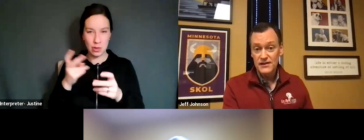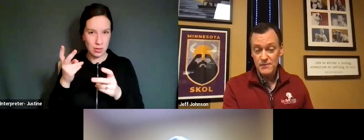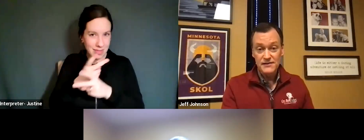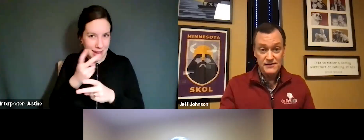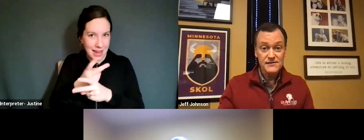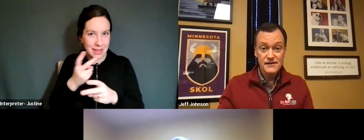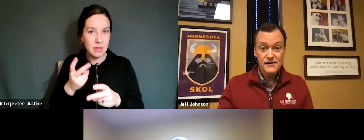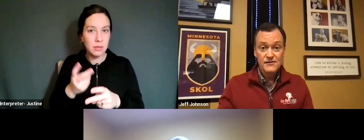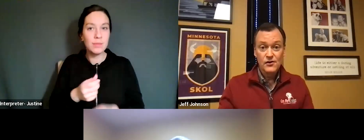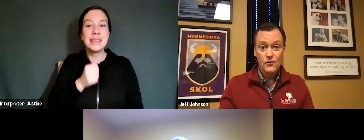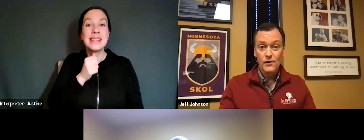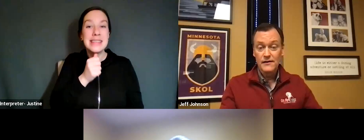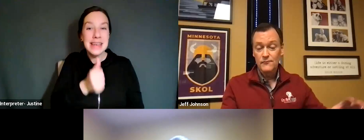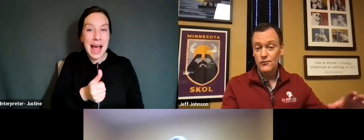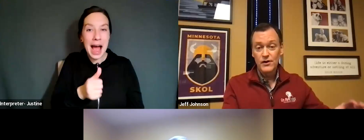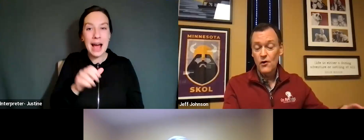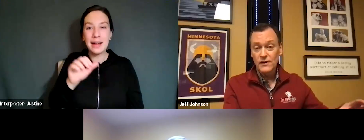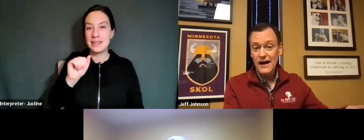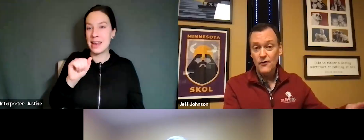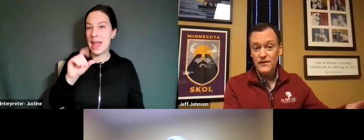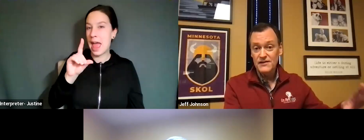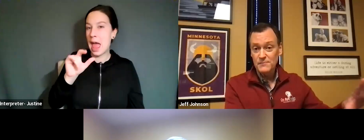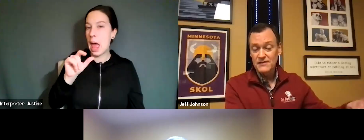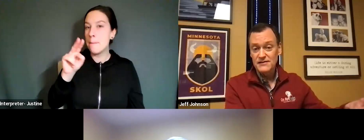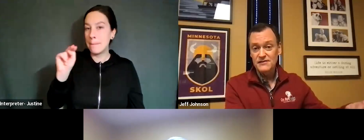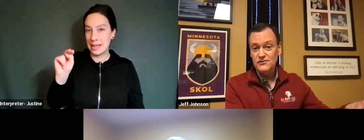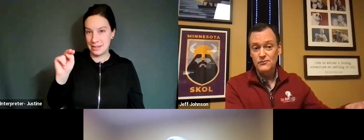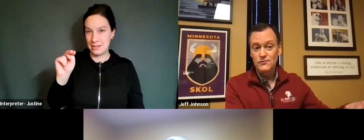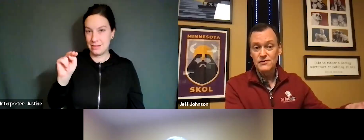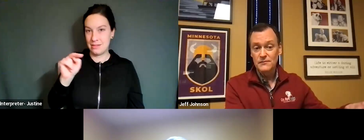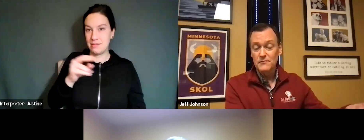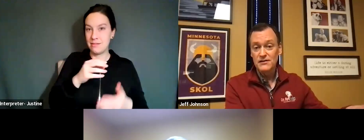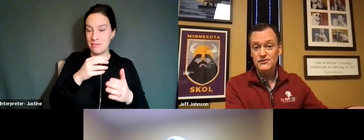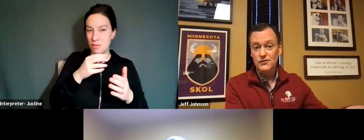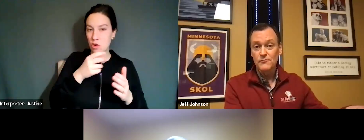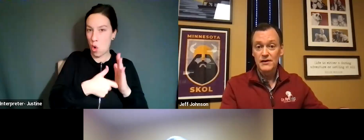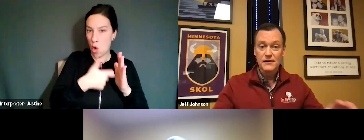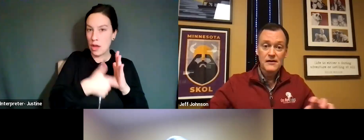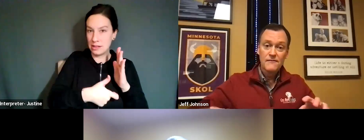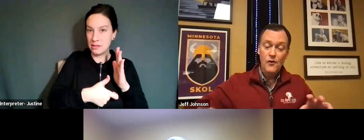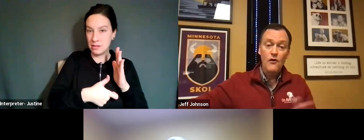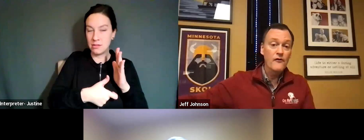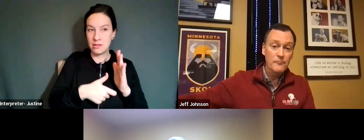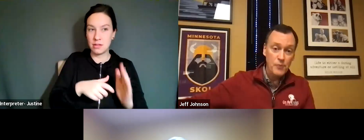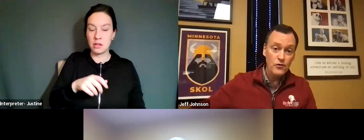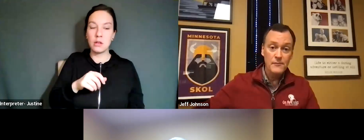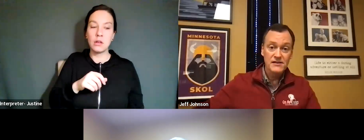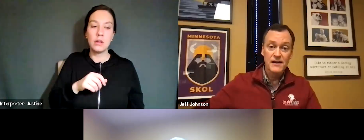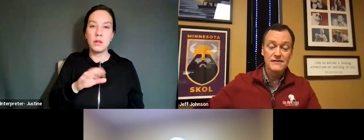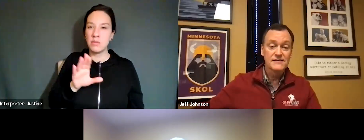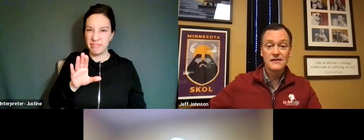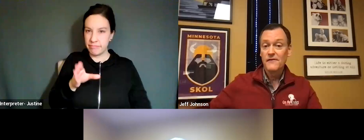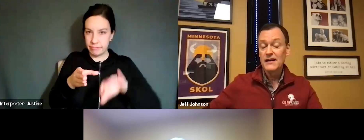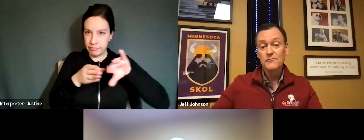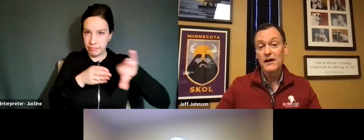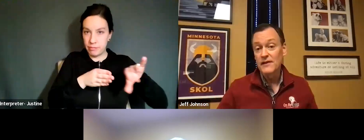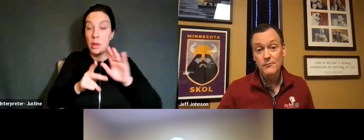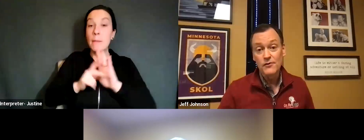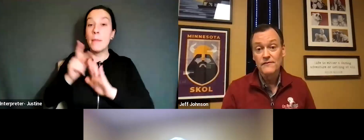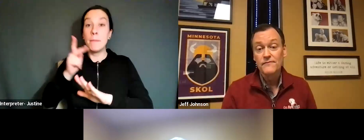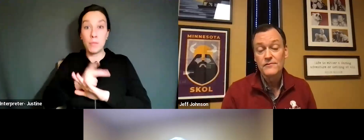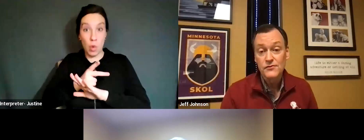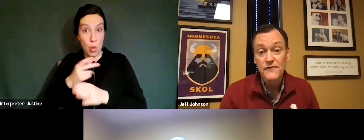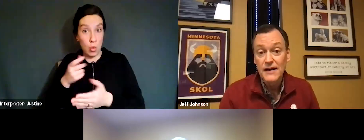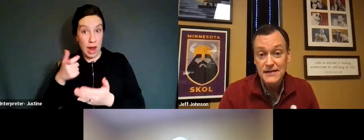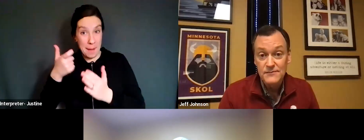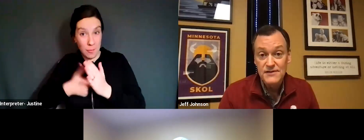non-administrative expenses. So we don't count the expenses to administer, but for all our program expenses and divided by the number